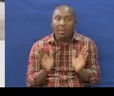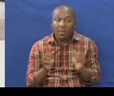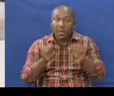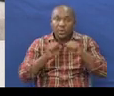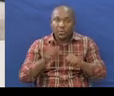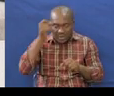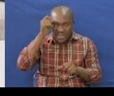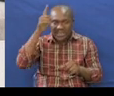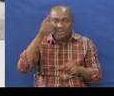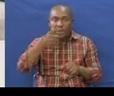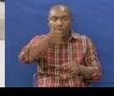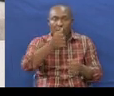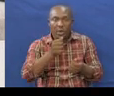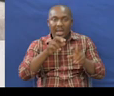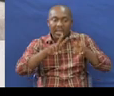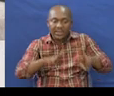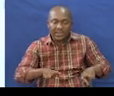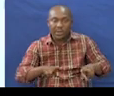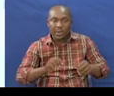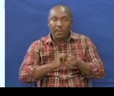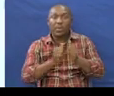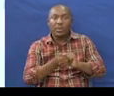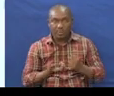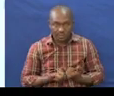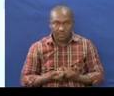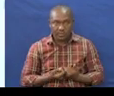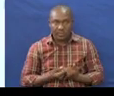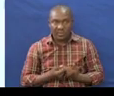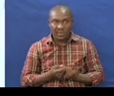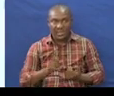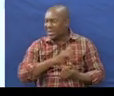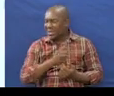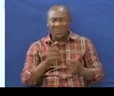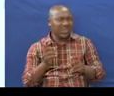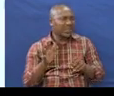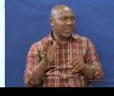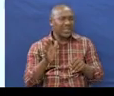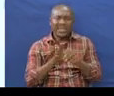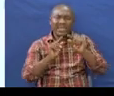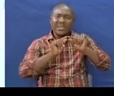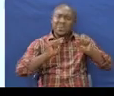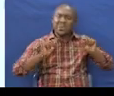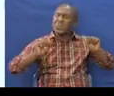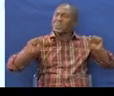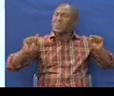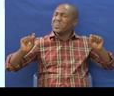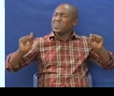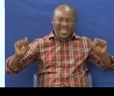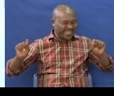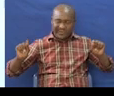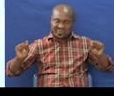should understand your research problem. It shouldn't have a lot of words, very